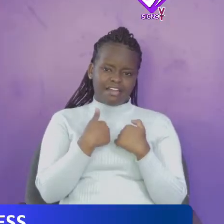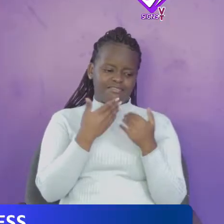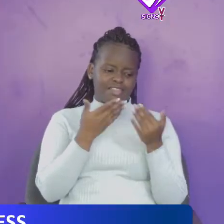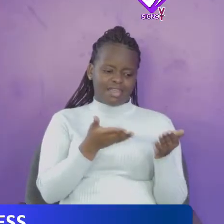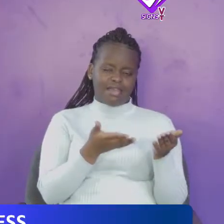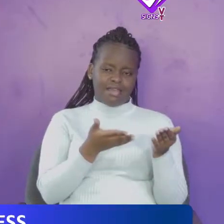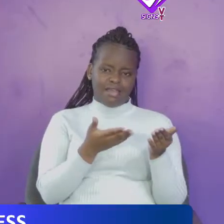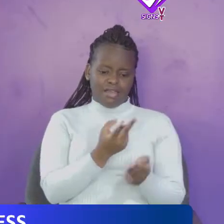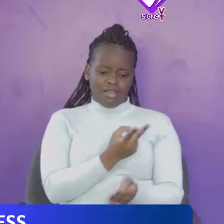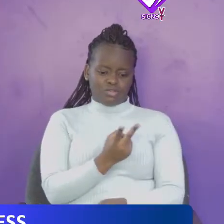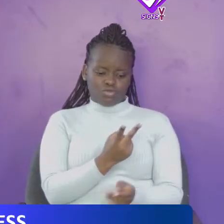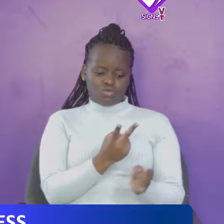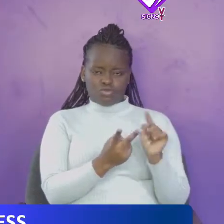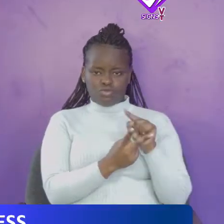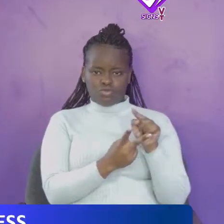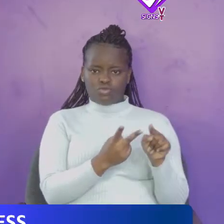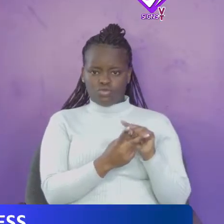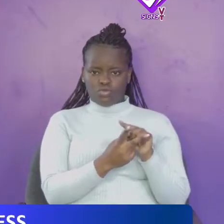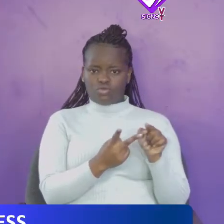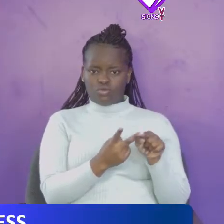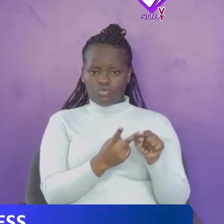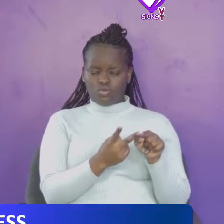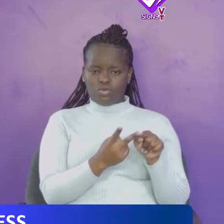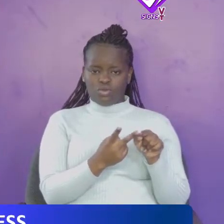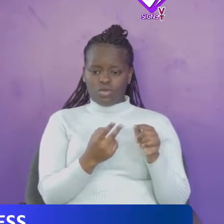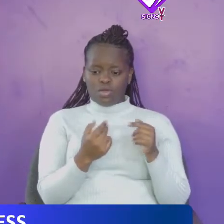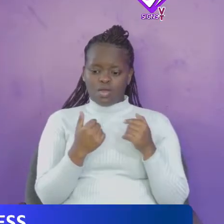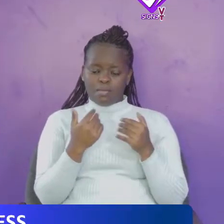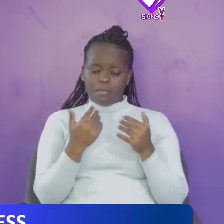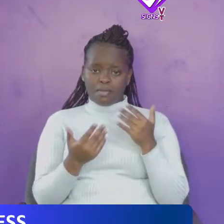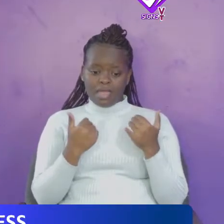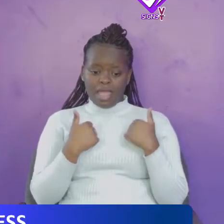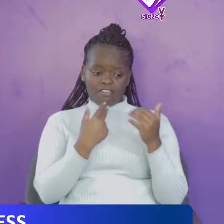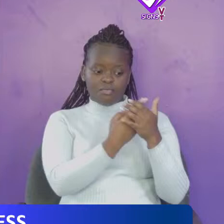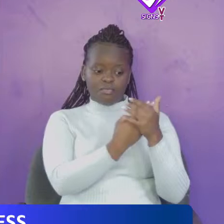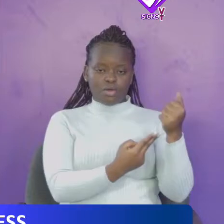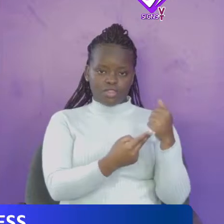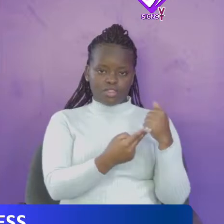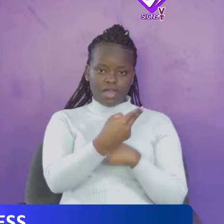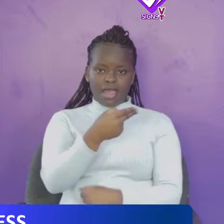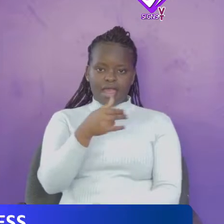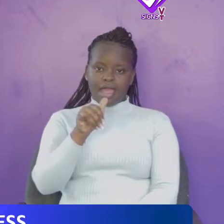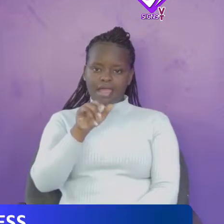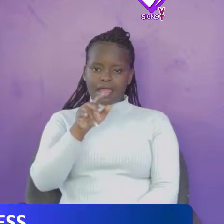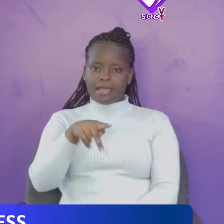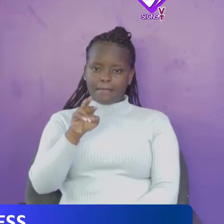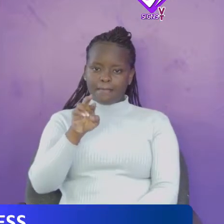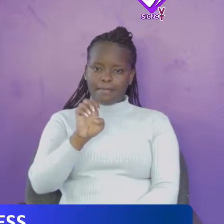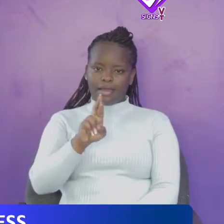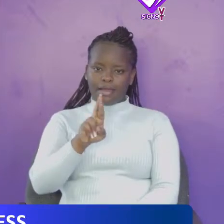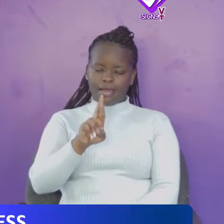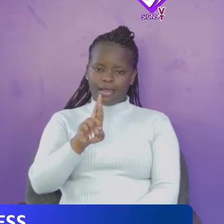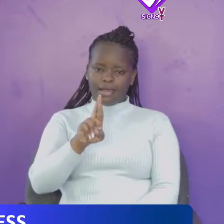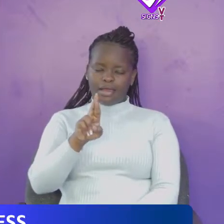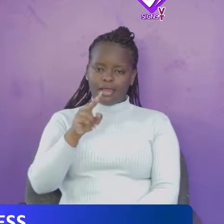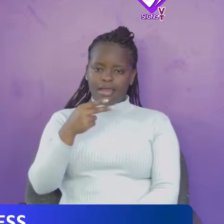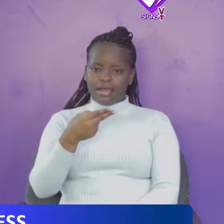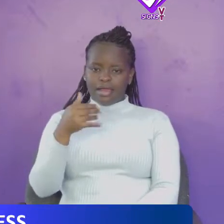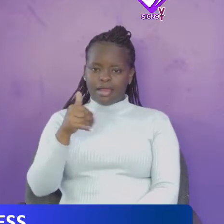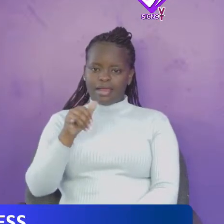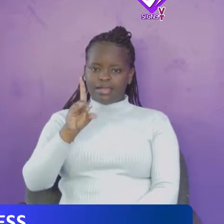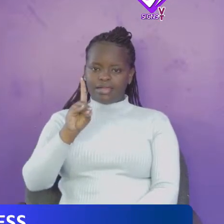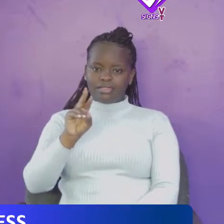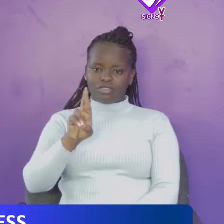Yeah. So individuals with bromhidrosis mostly have both. They have hyperhidrosis. Perspiration has to happen in